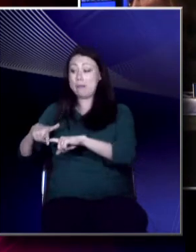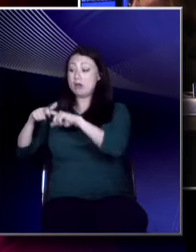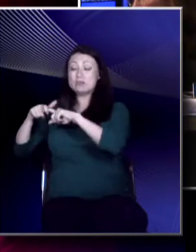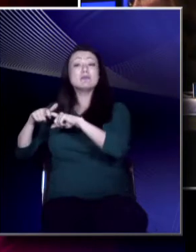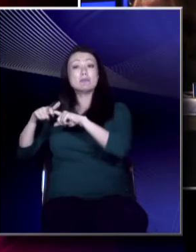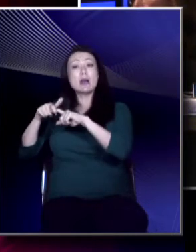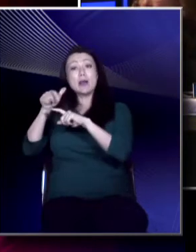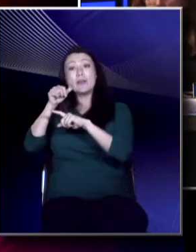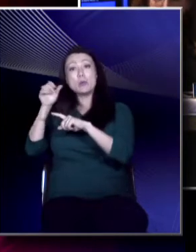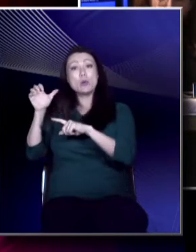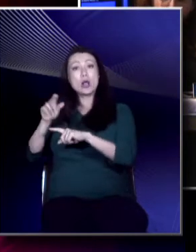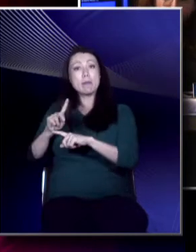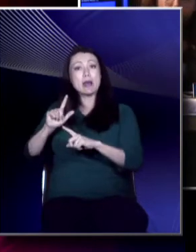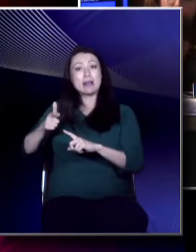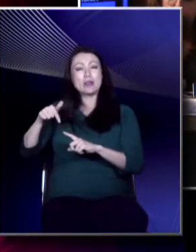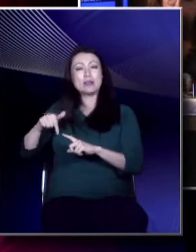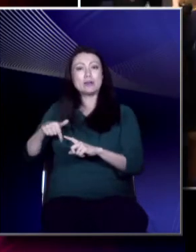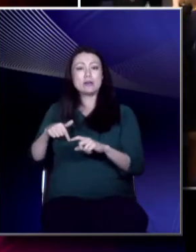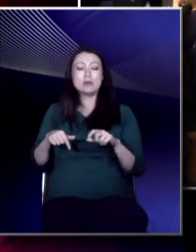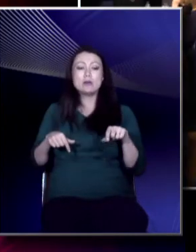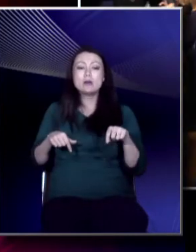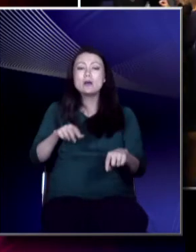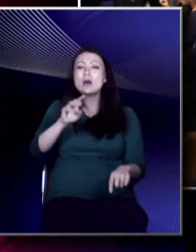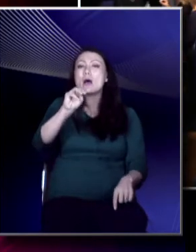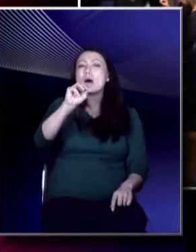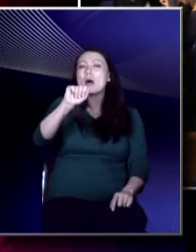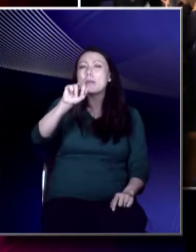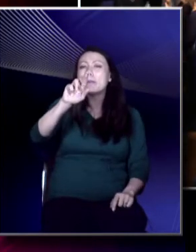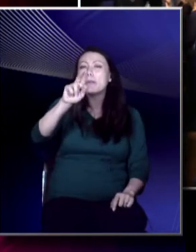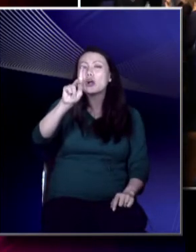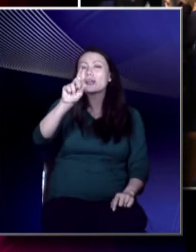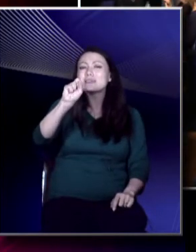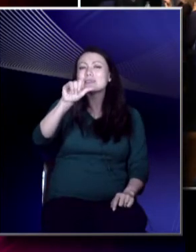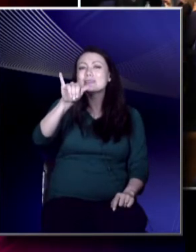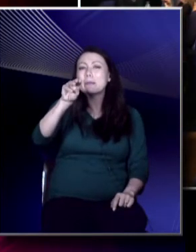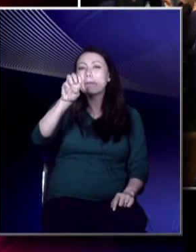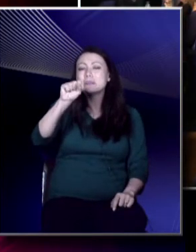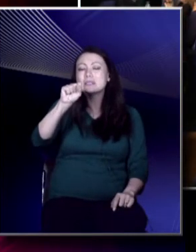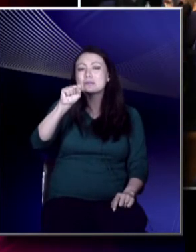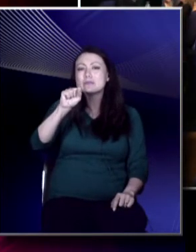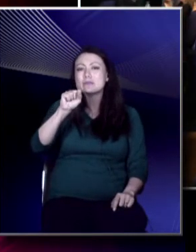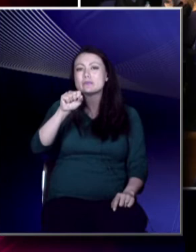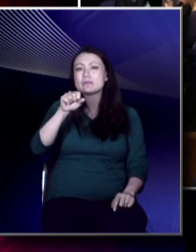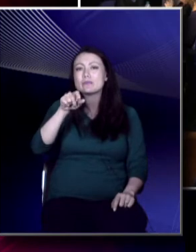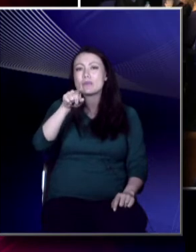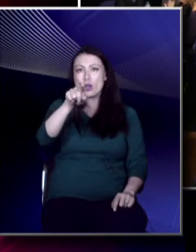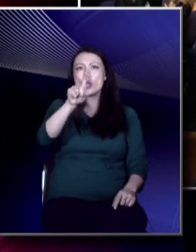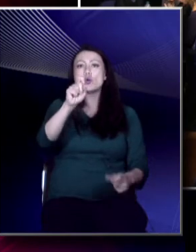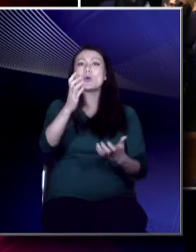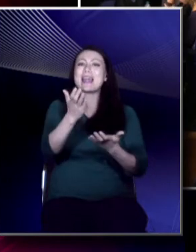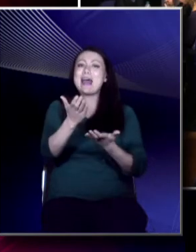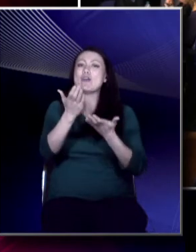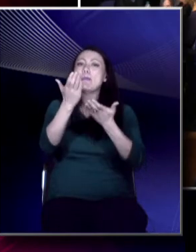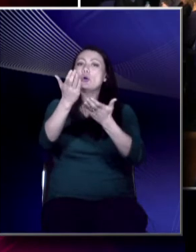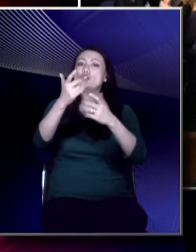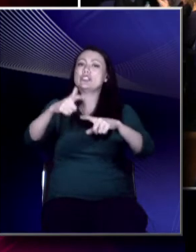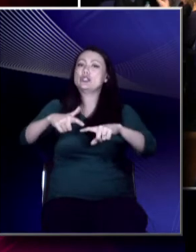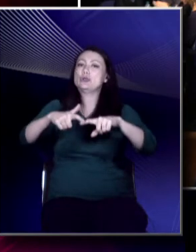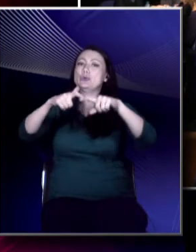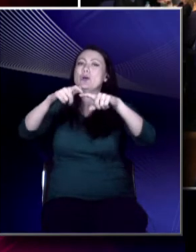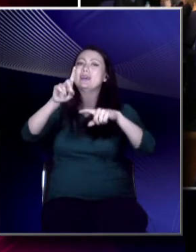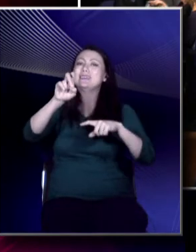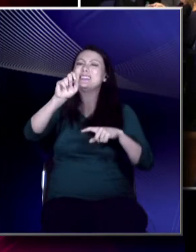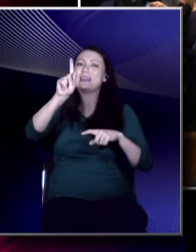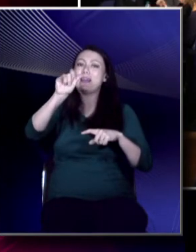it. Dean, this is Mark Sims. Dr. Sims. You can have a motion to delay the agenda item till